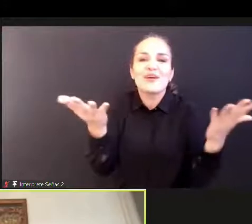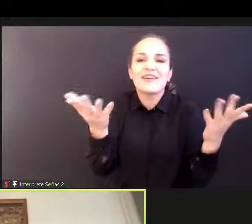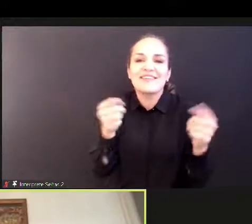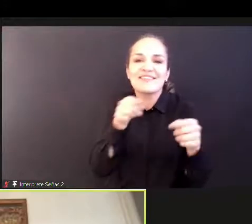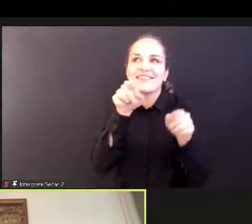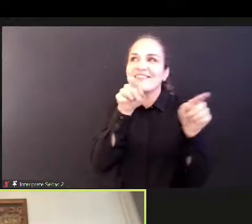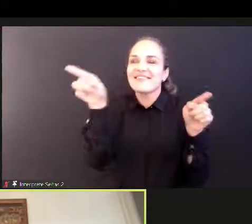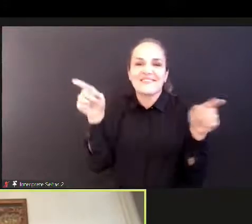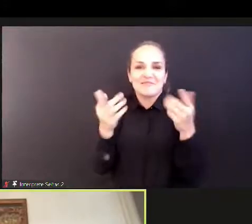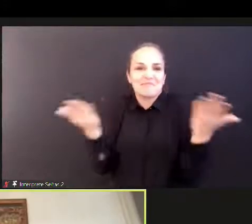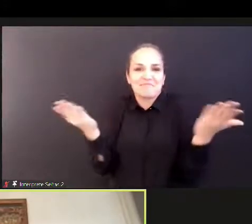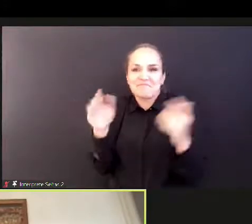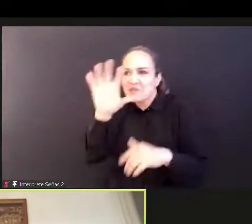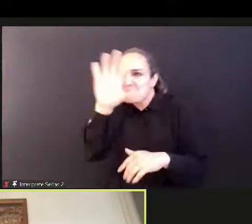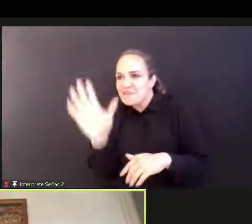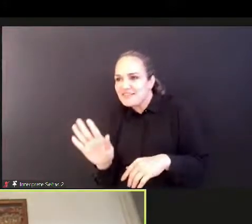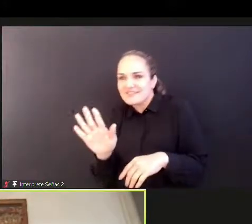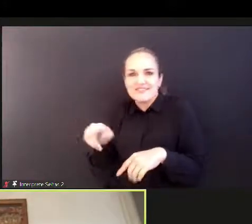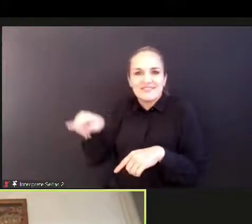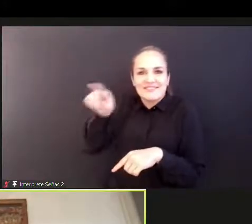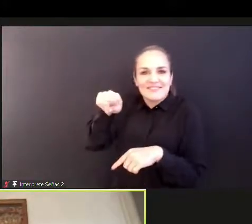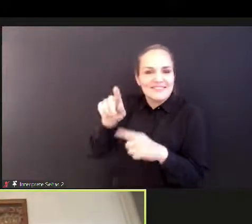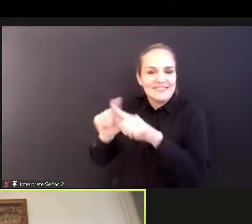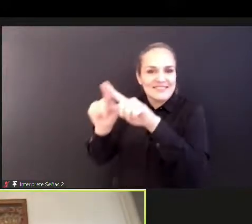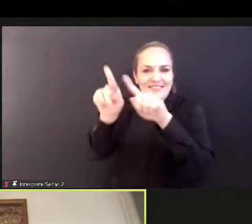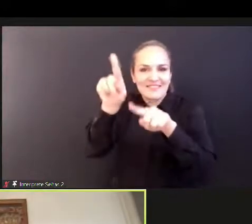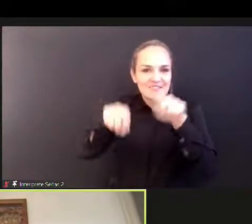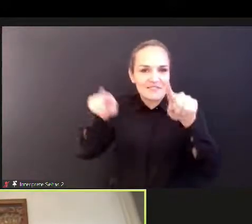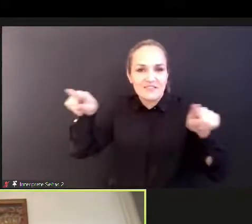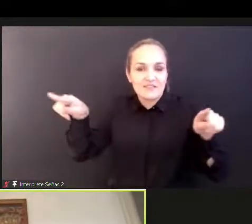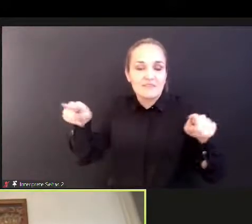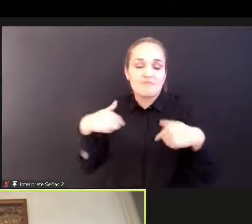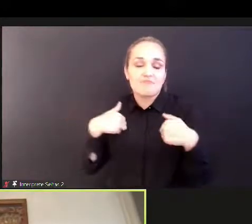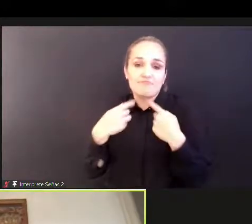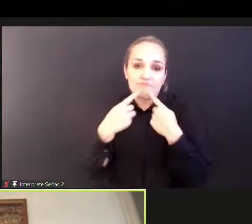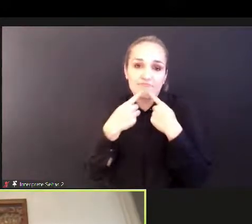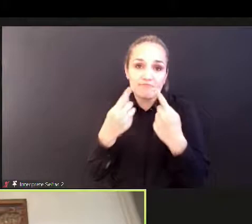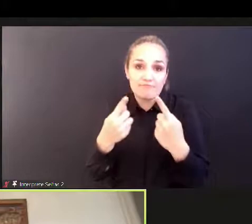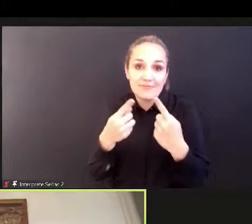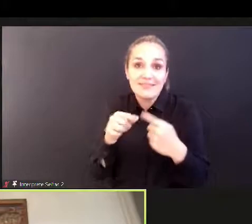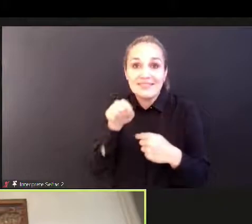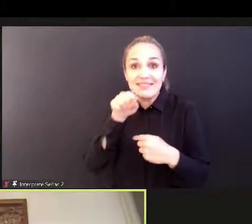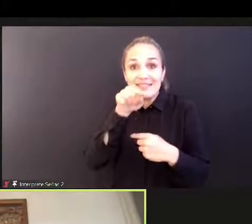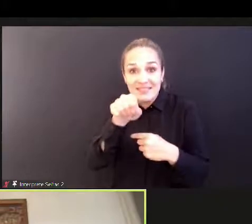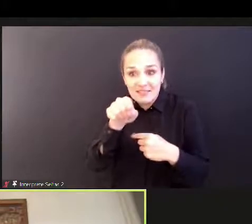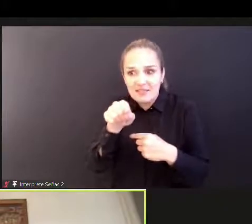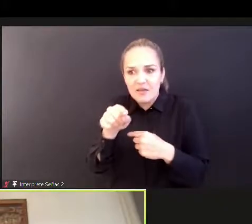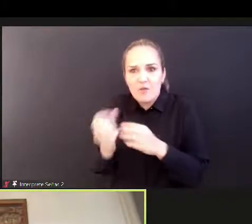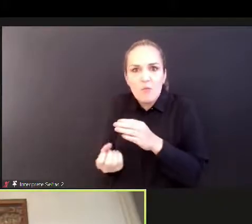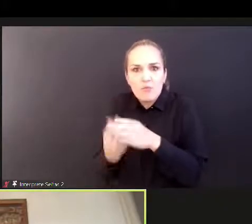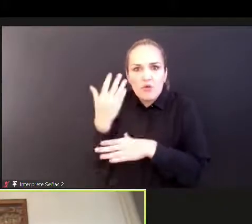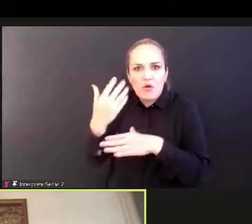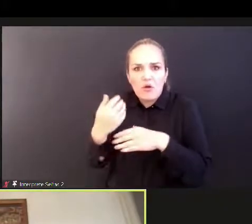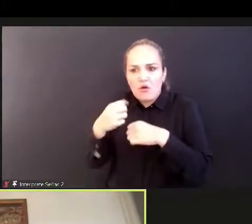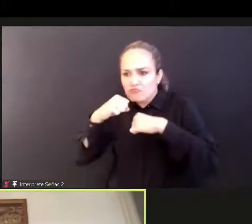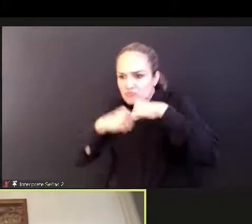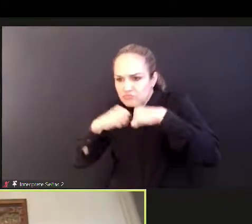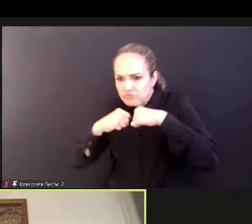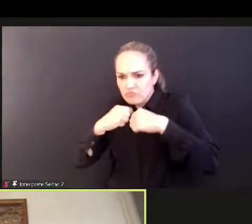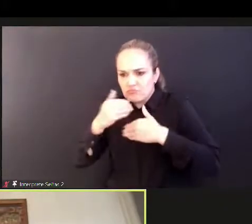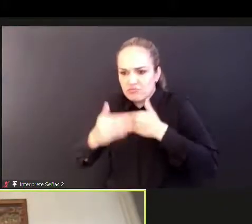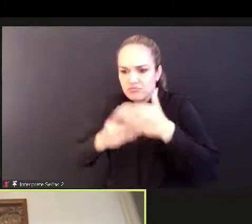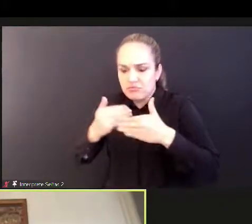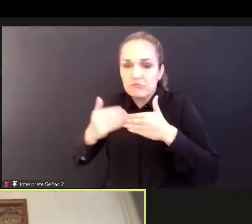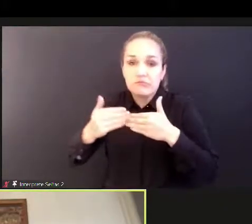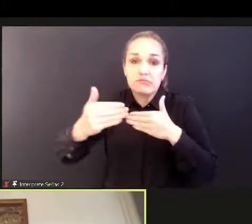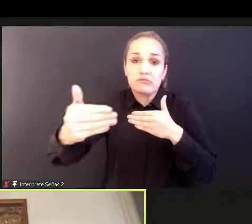of a, I would agree, a tricky area at this point in time. But I mean, if we take something as simple as, what are we talking about?